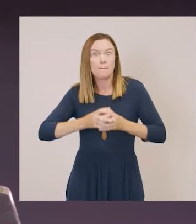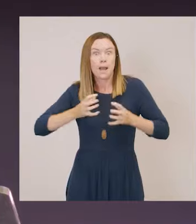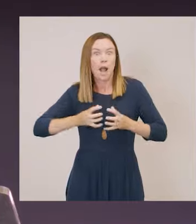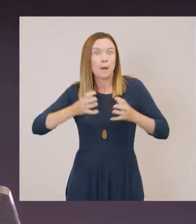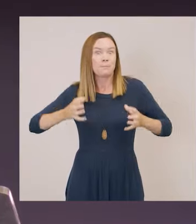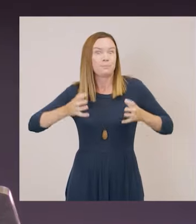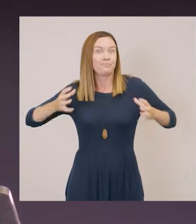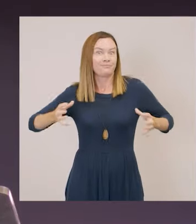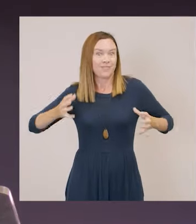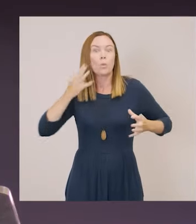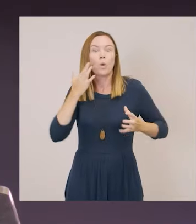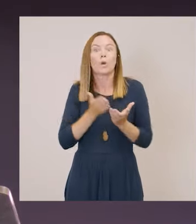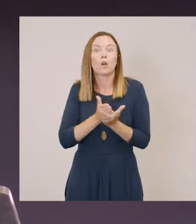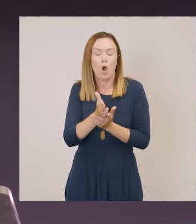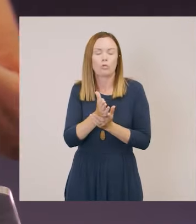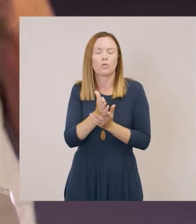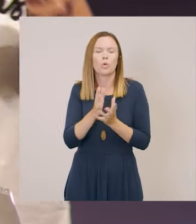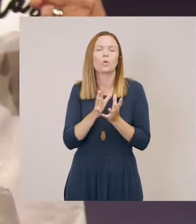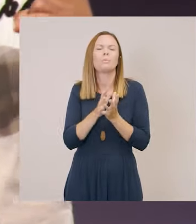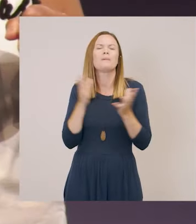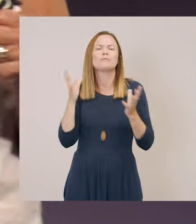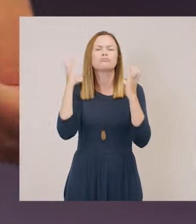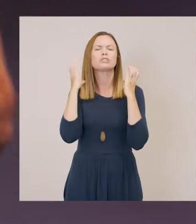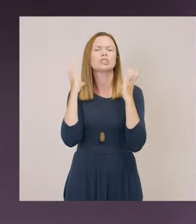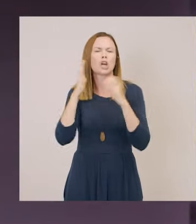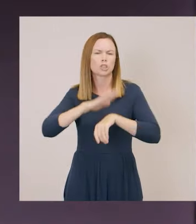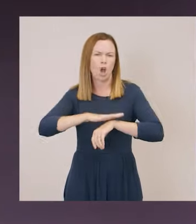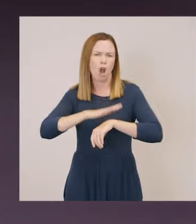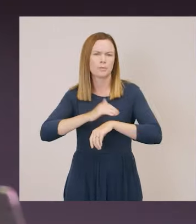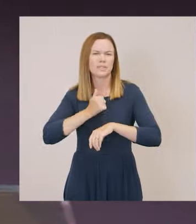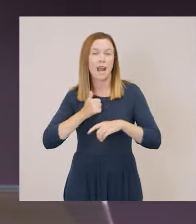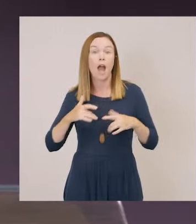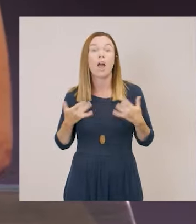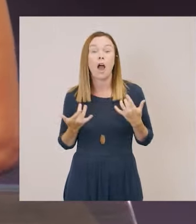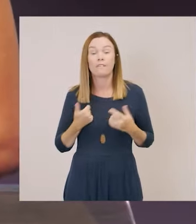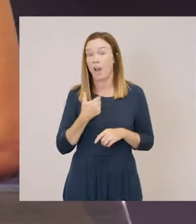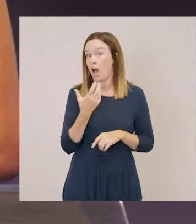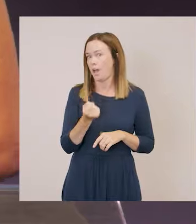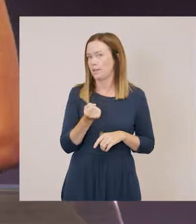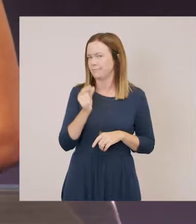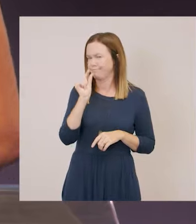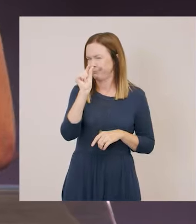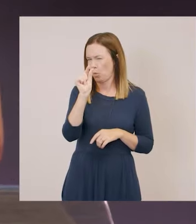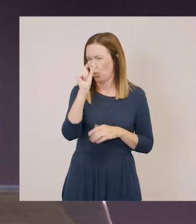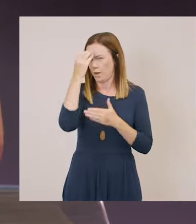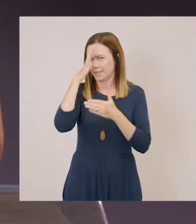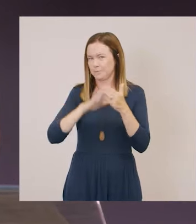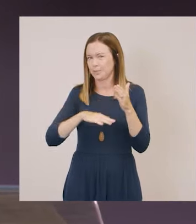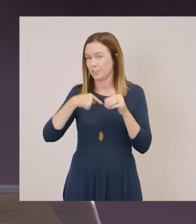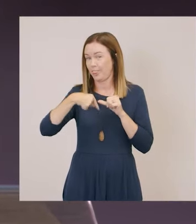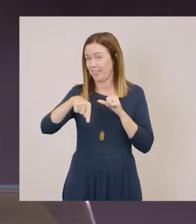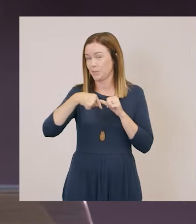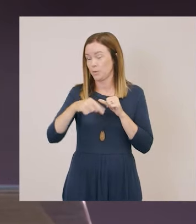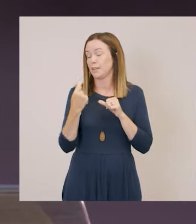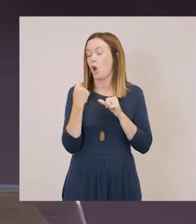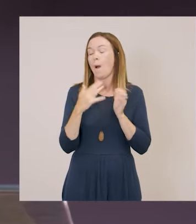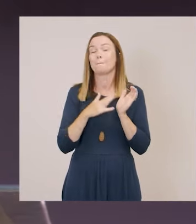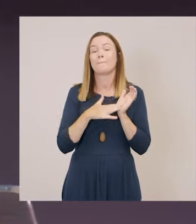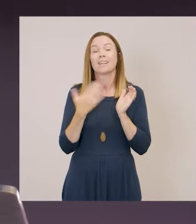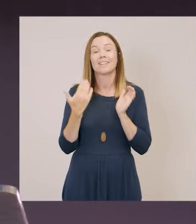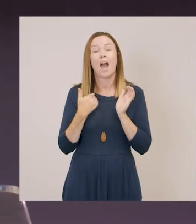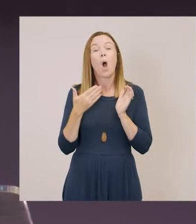we go through hugely pressurizing seasons in our life. I had a little experience of that this week. On Monday, I